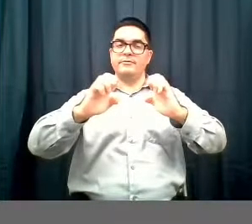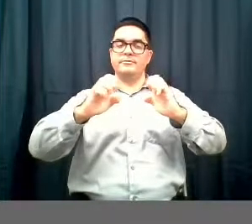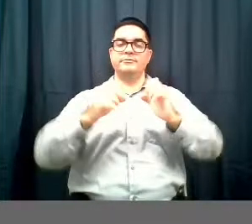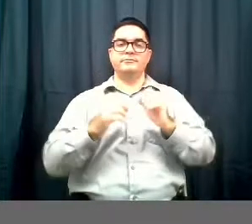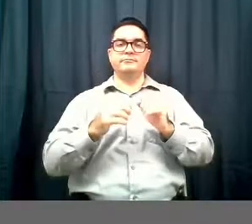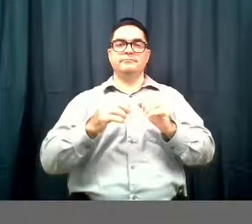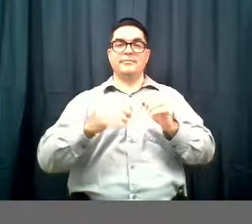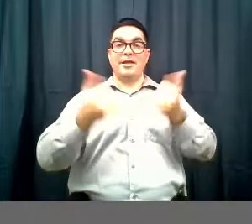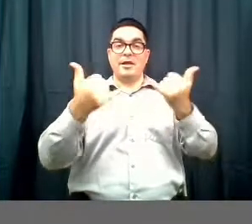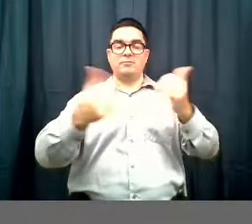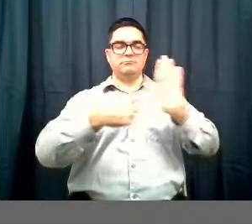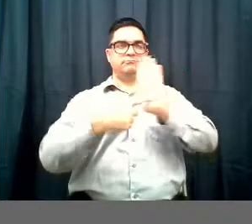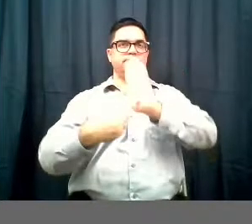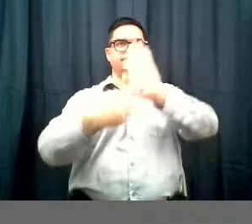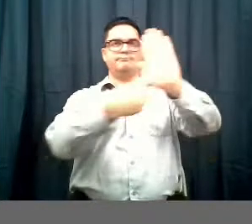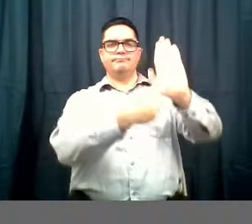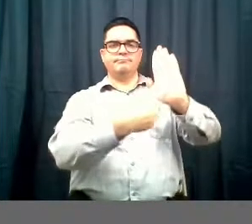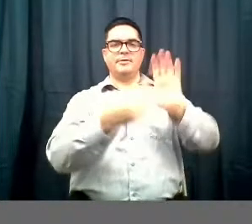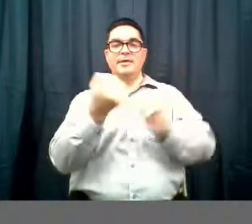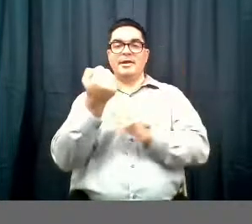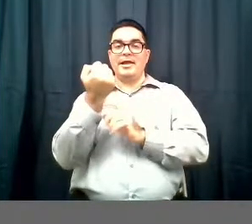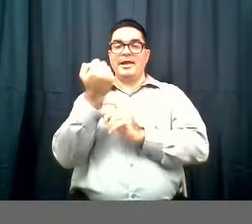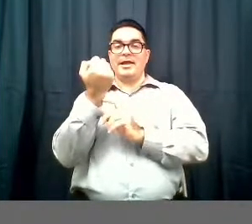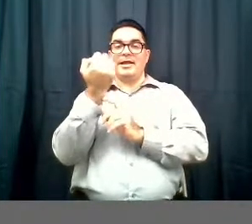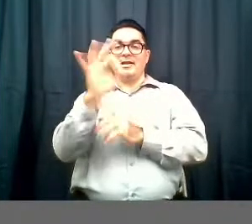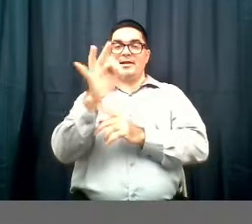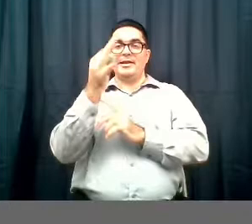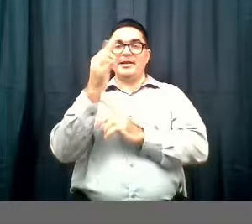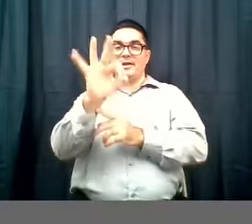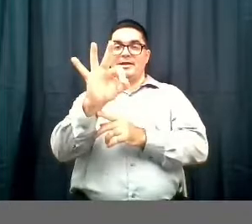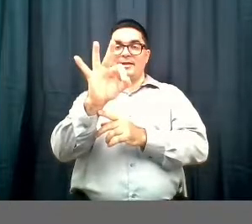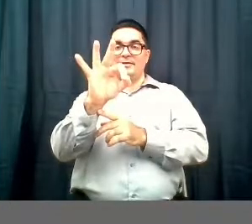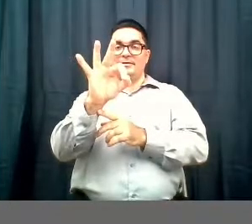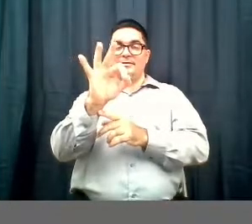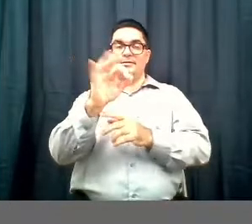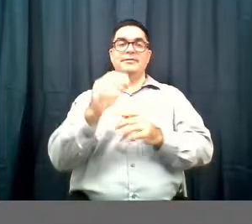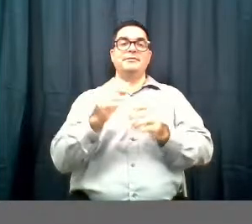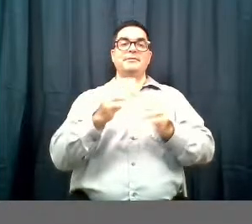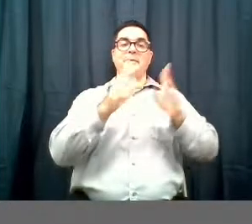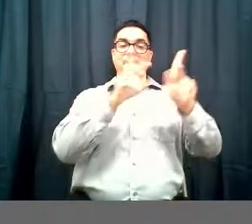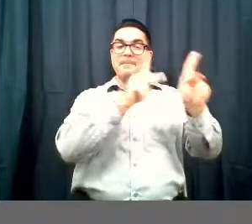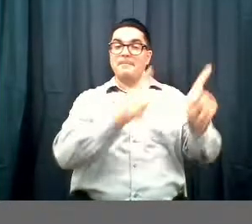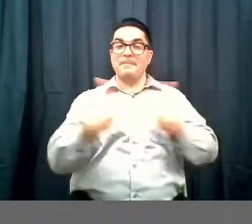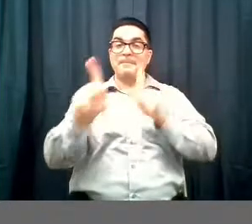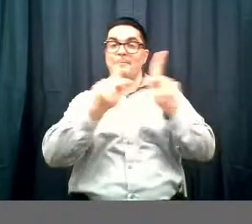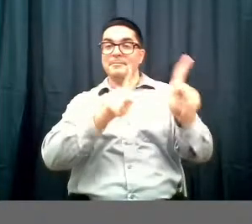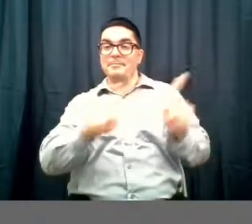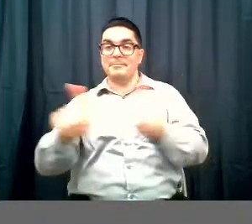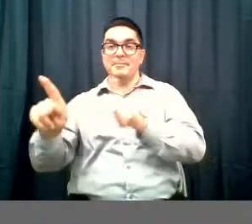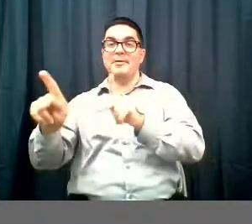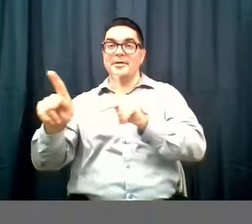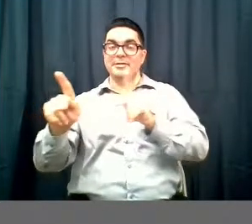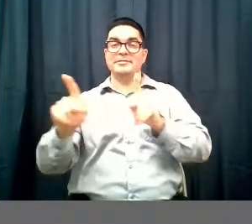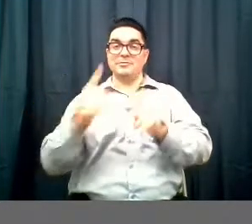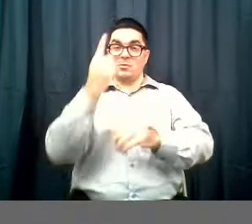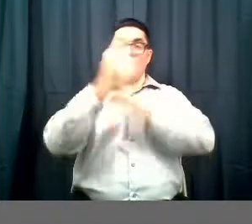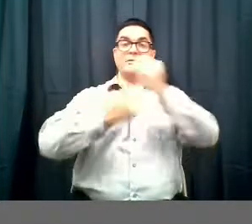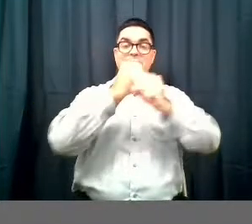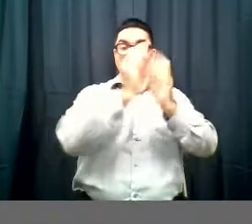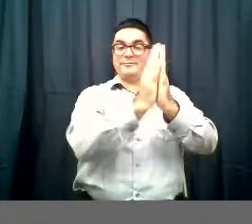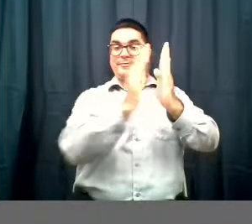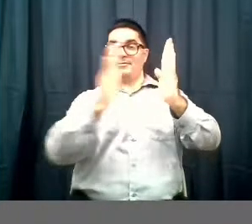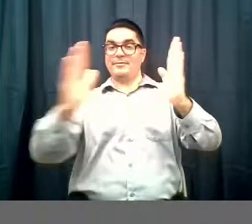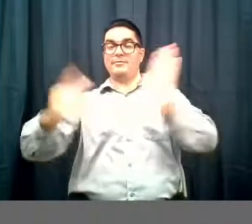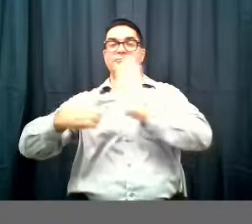now 19 multi-year detailed fiscal plans that include reforms to government operations and